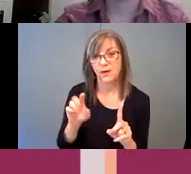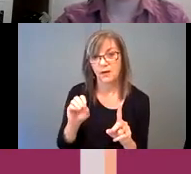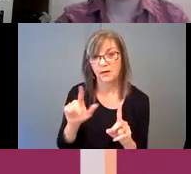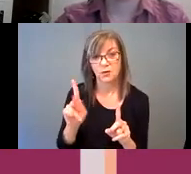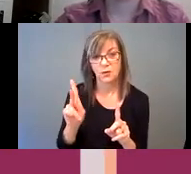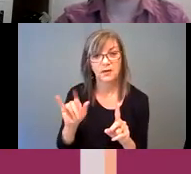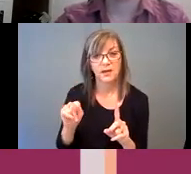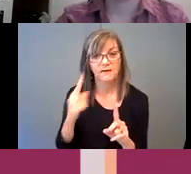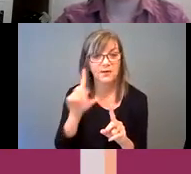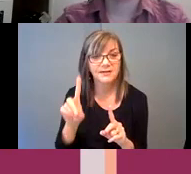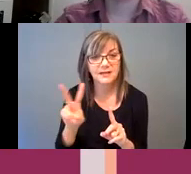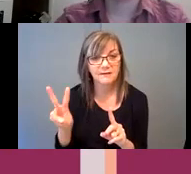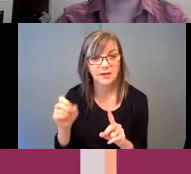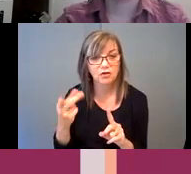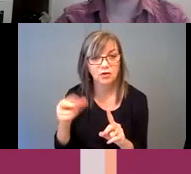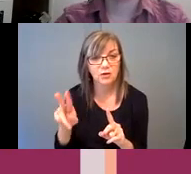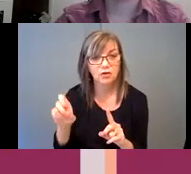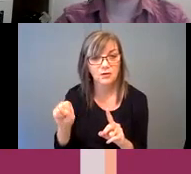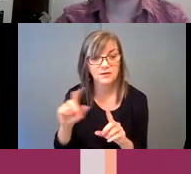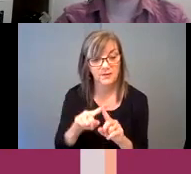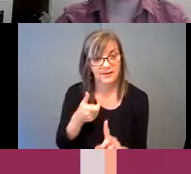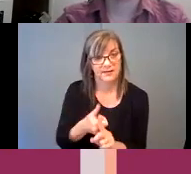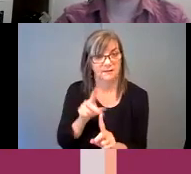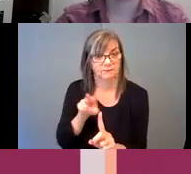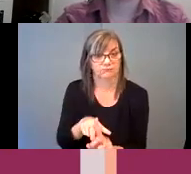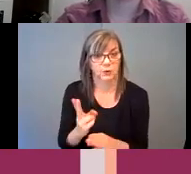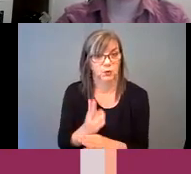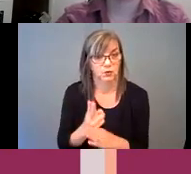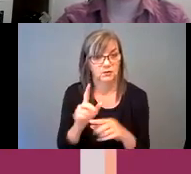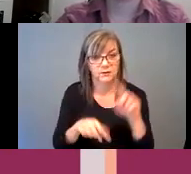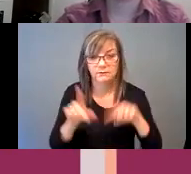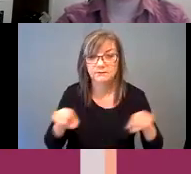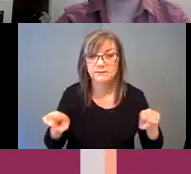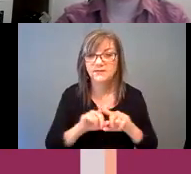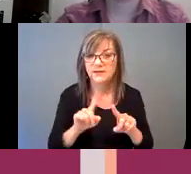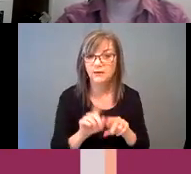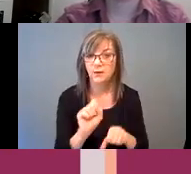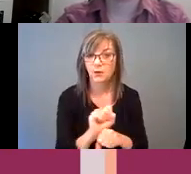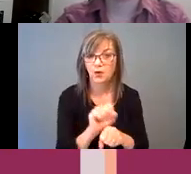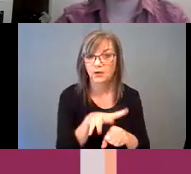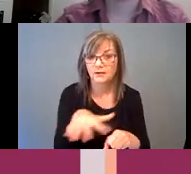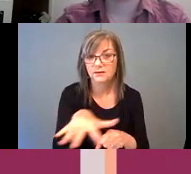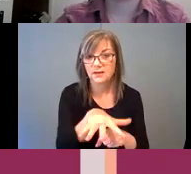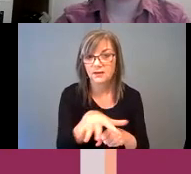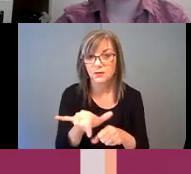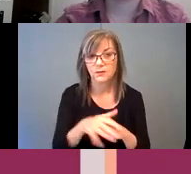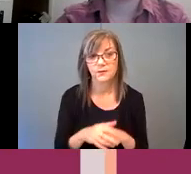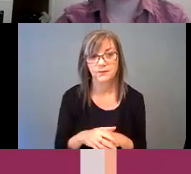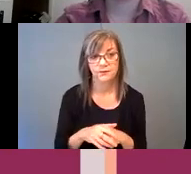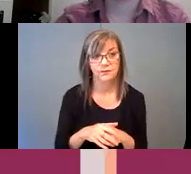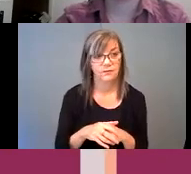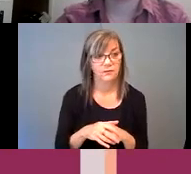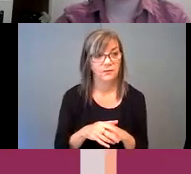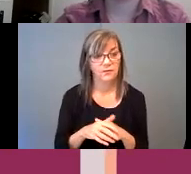think has applications for a lot of different working settings as well. So being able